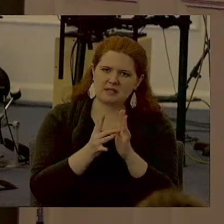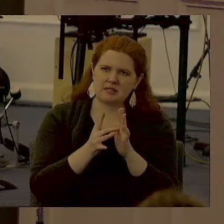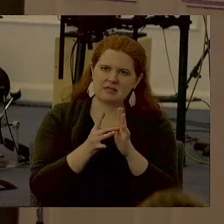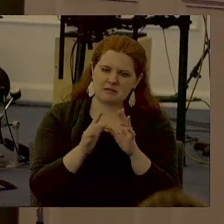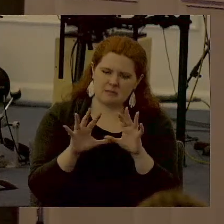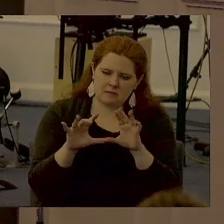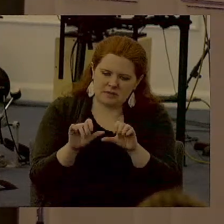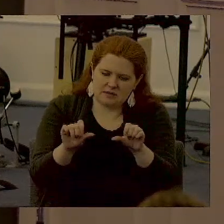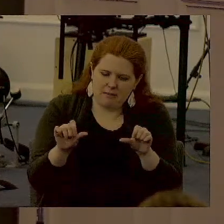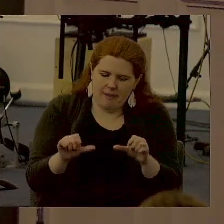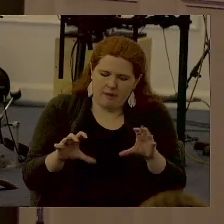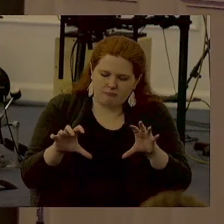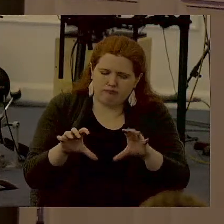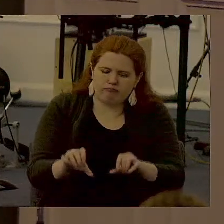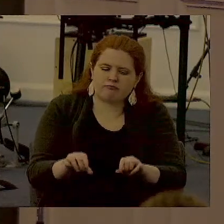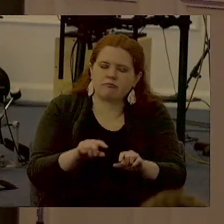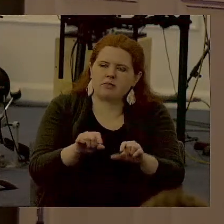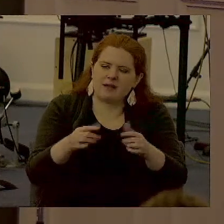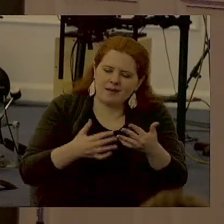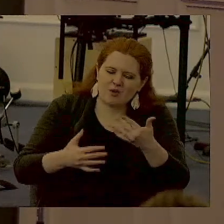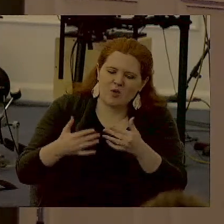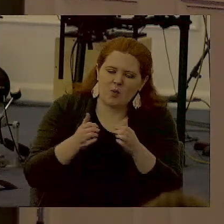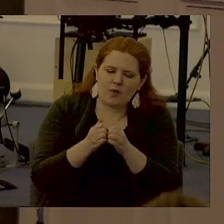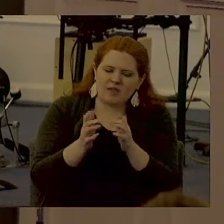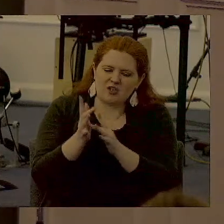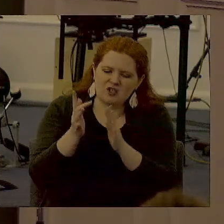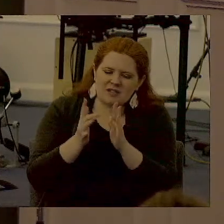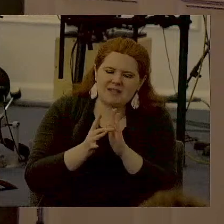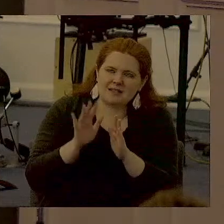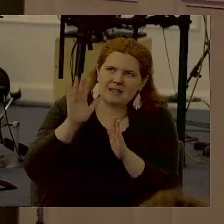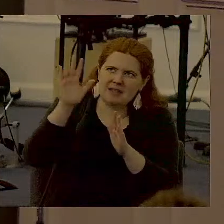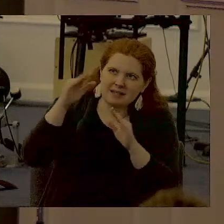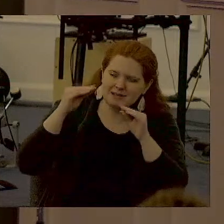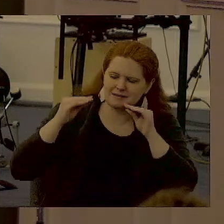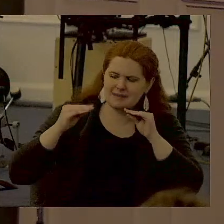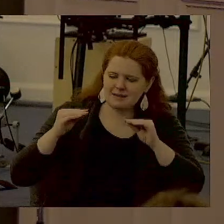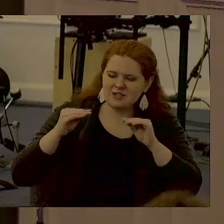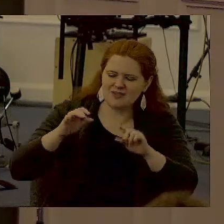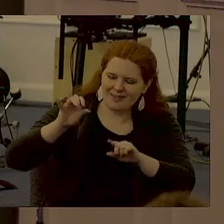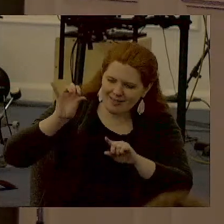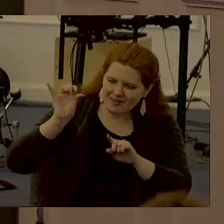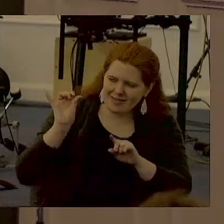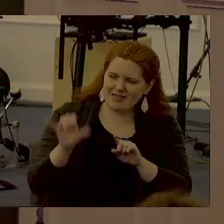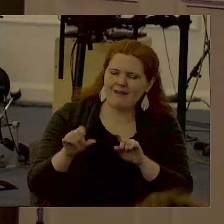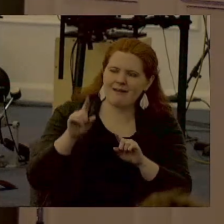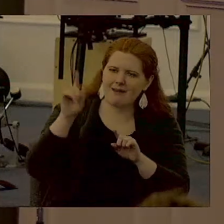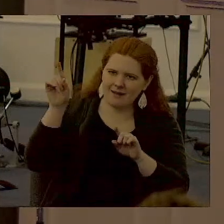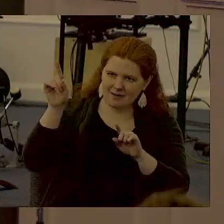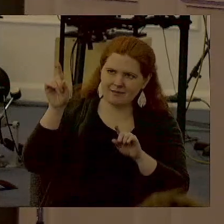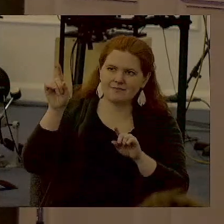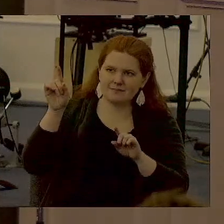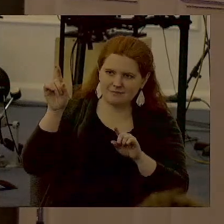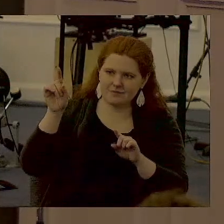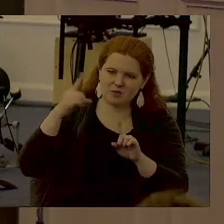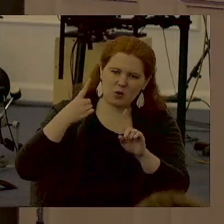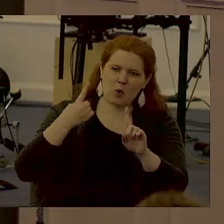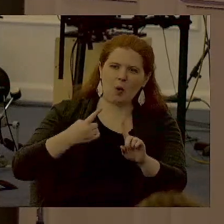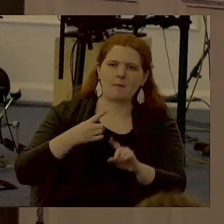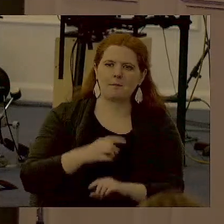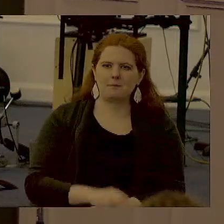so that they can interact with Jesus and his word and his teaching. That's ultimately the